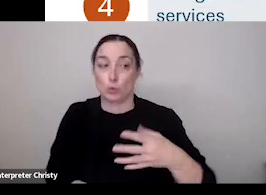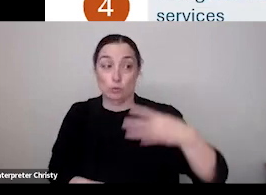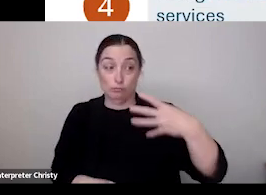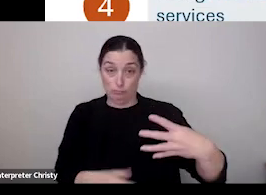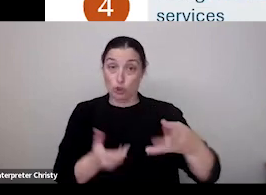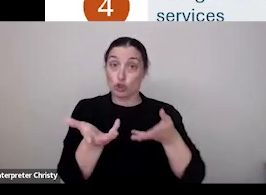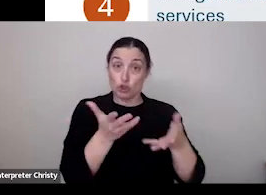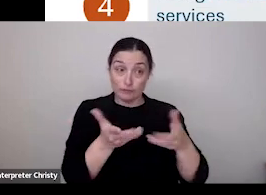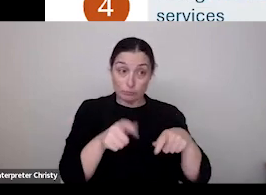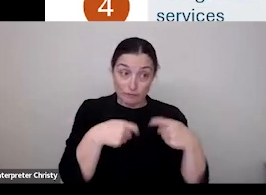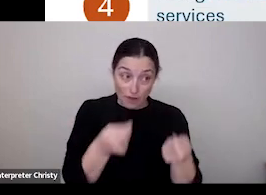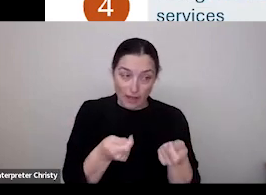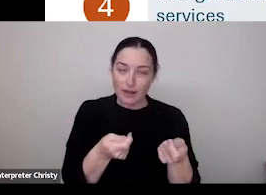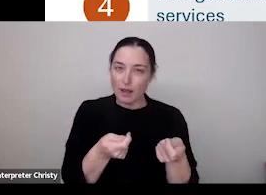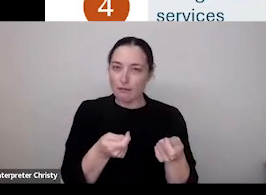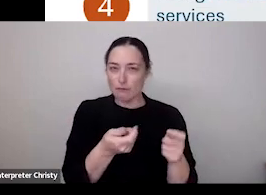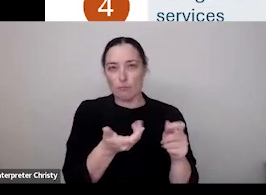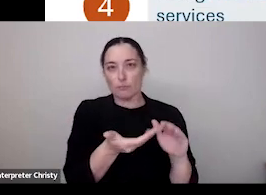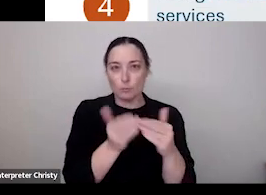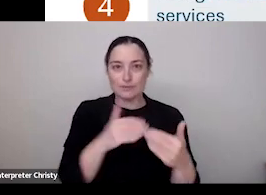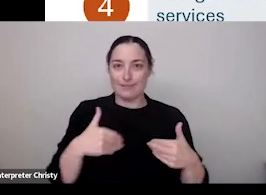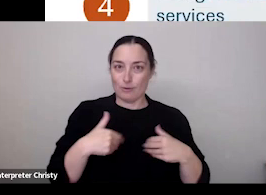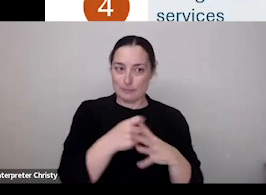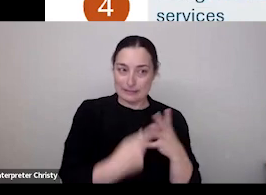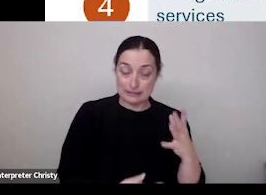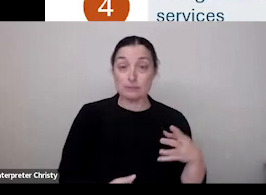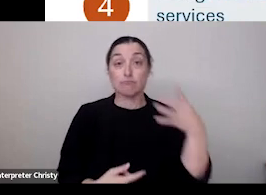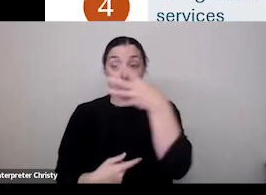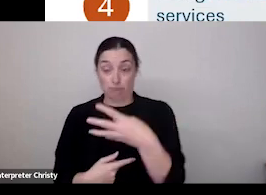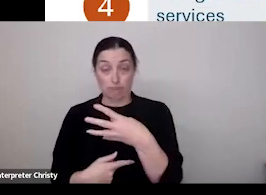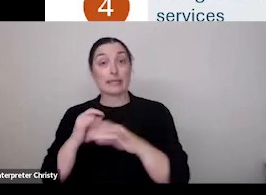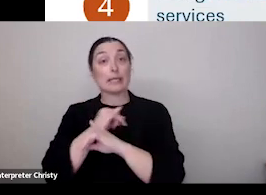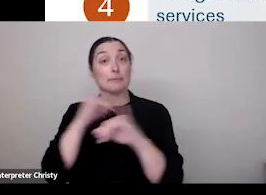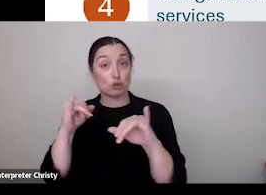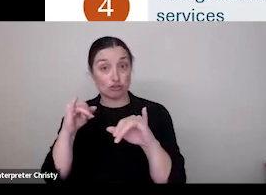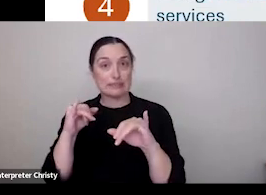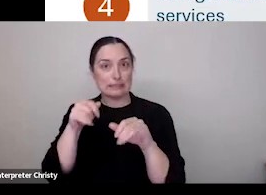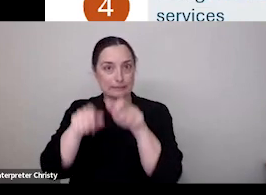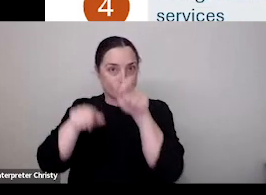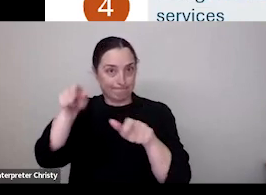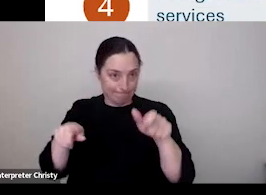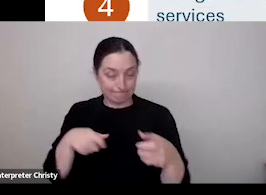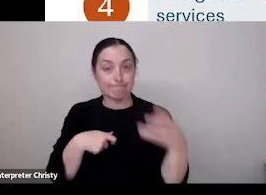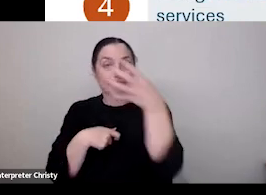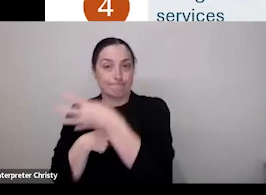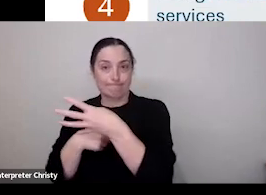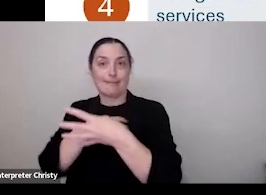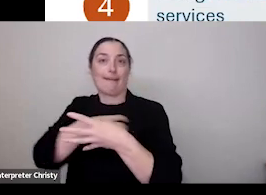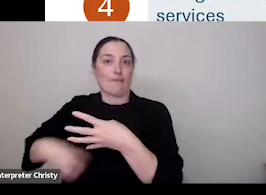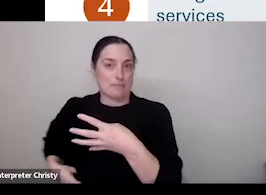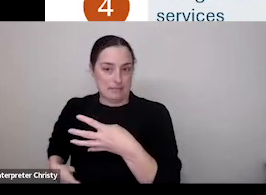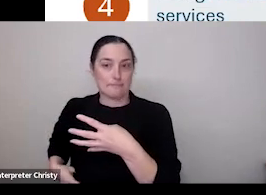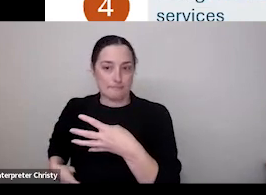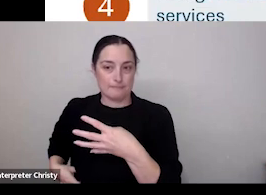from the community health disability sectors can take, 4 things emergency personnel and volunteers can do, and 4 things that government